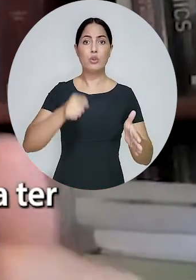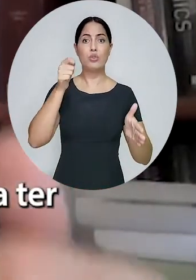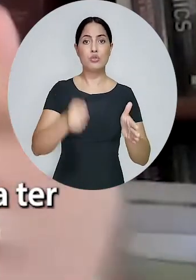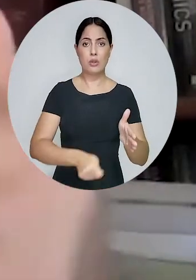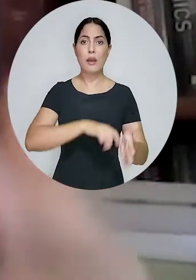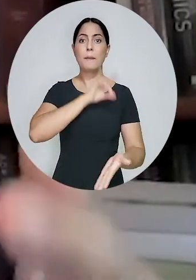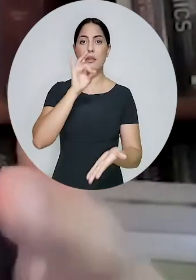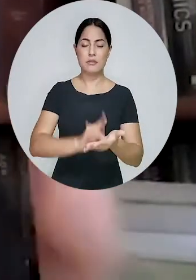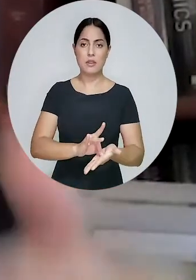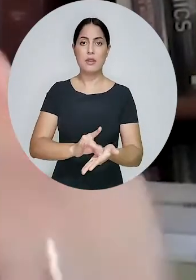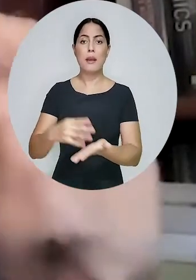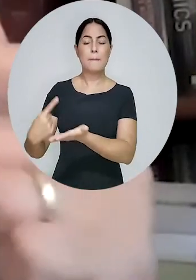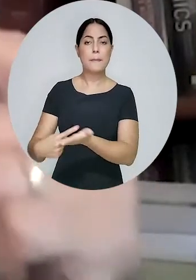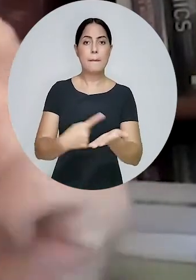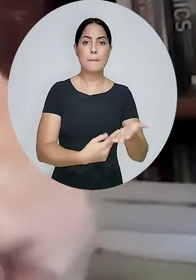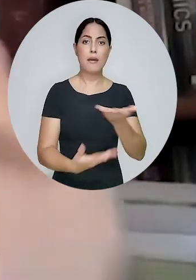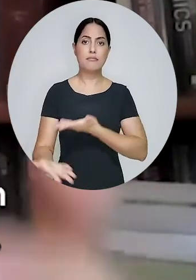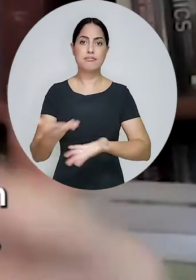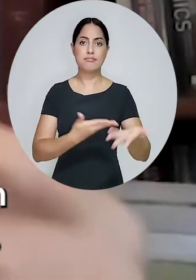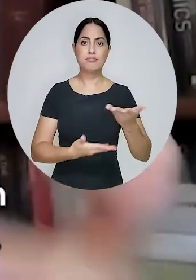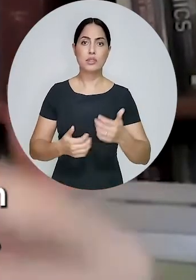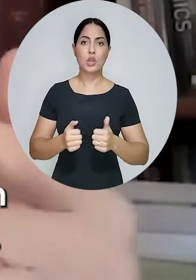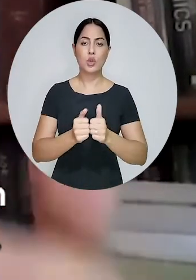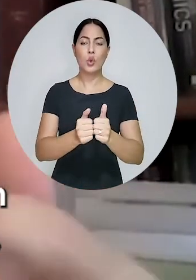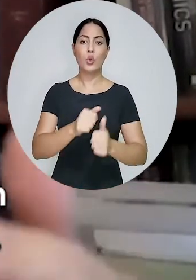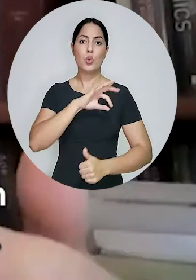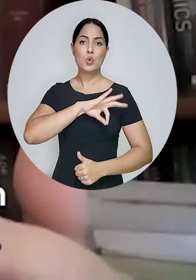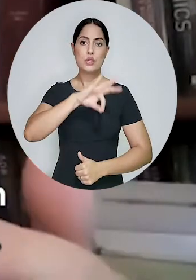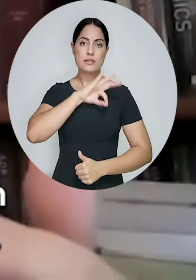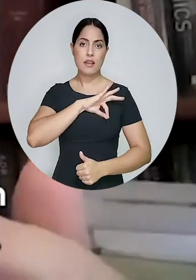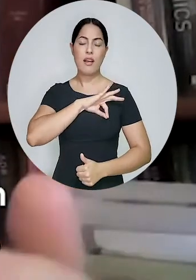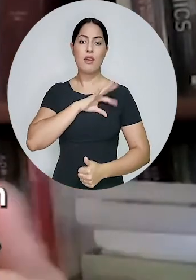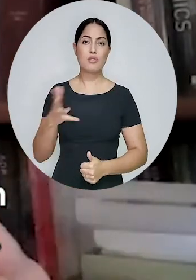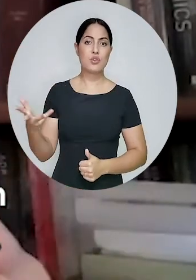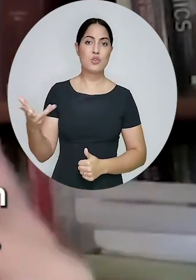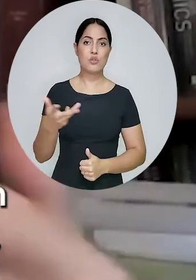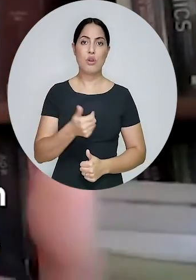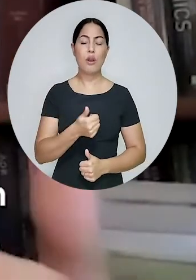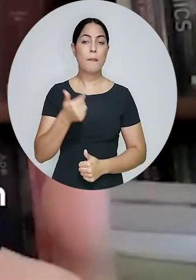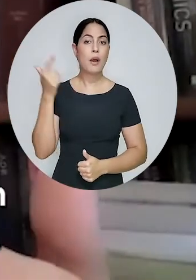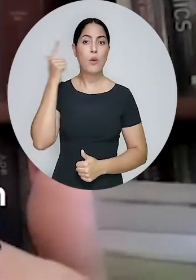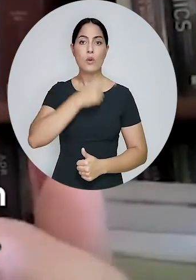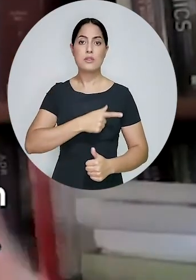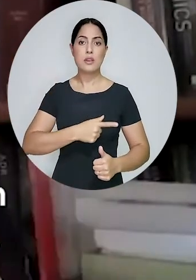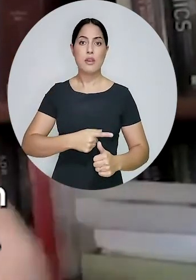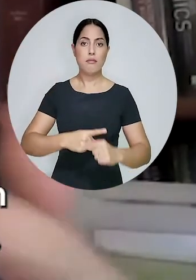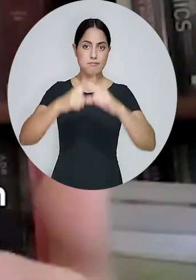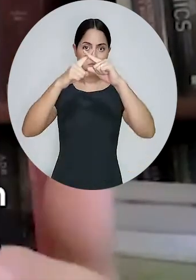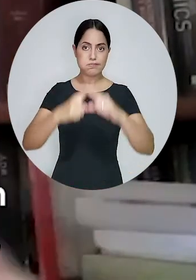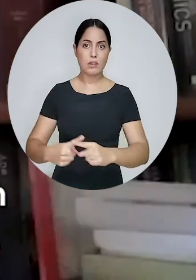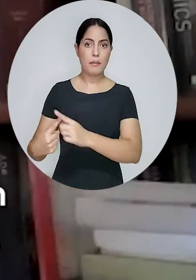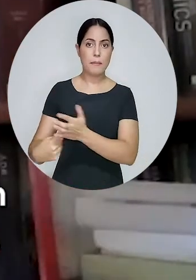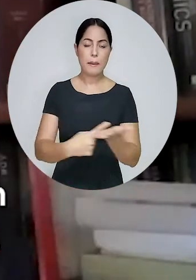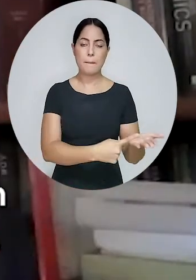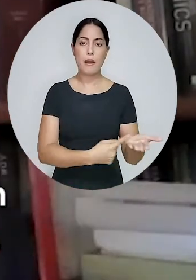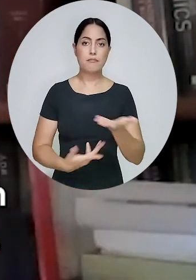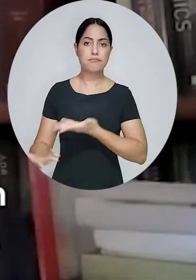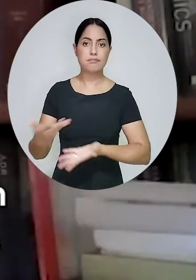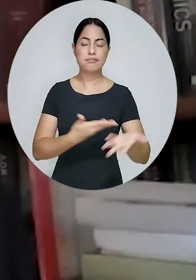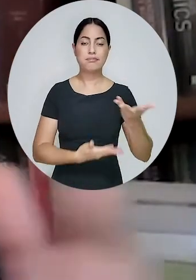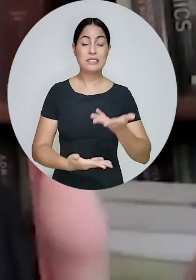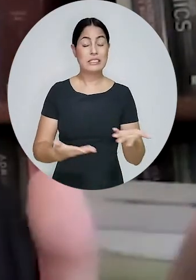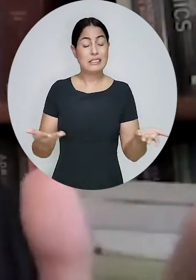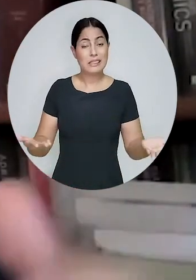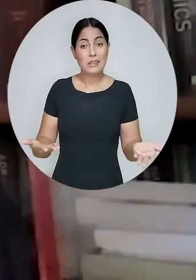trial dates and court-connected mediators who are on salary to provide dispute